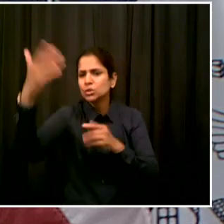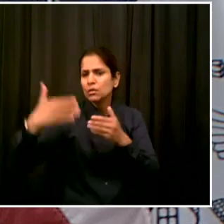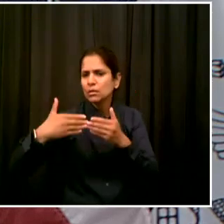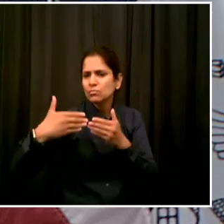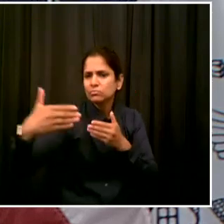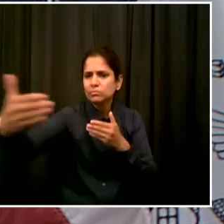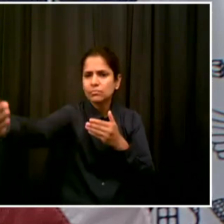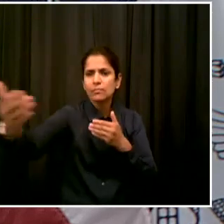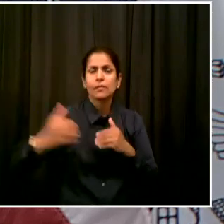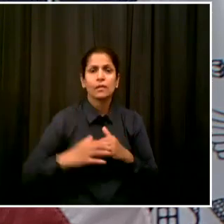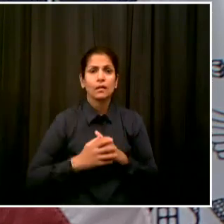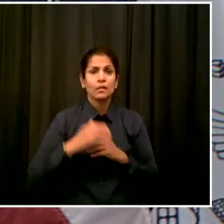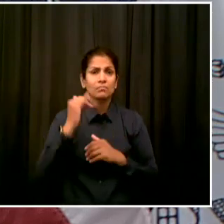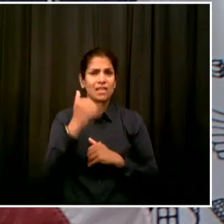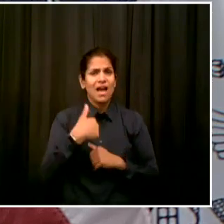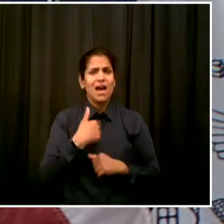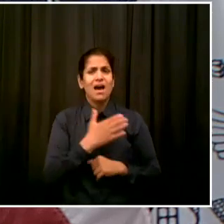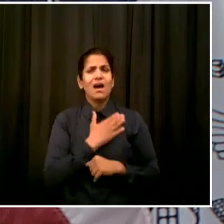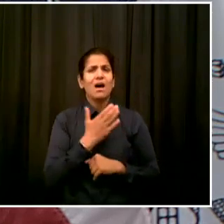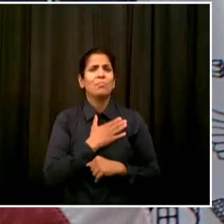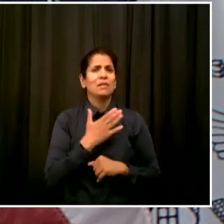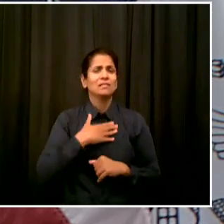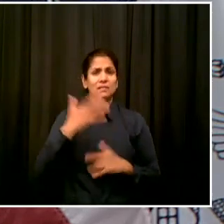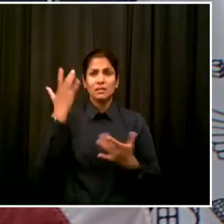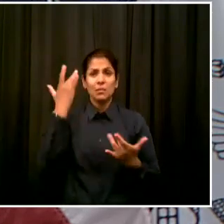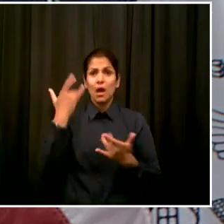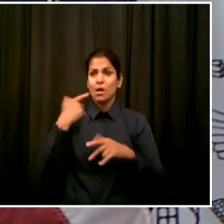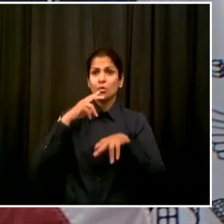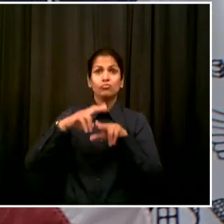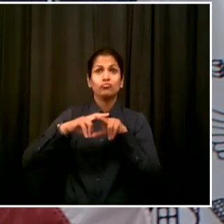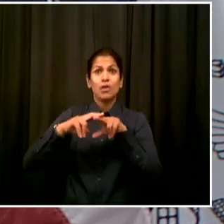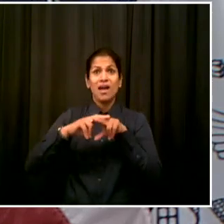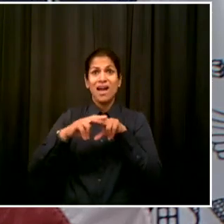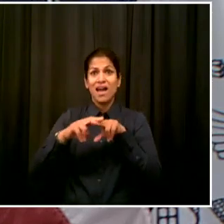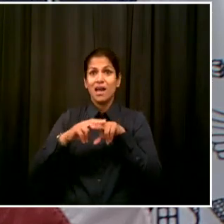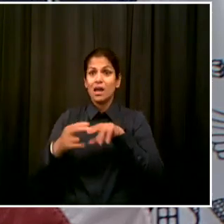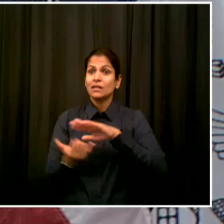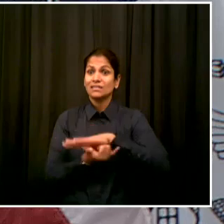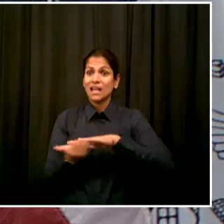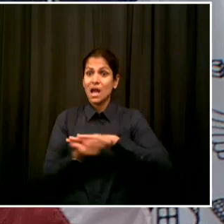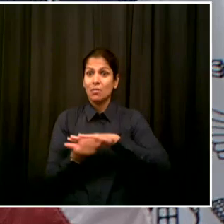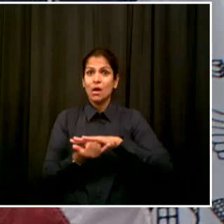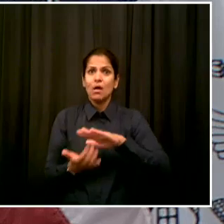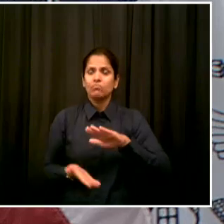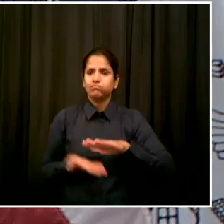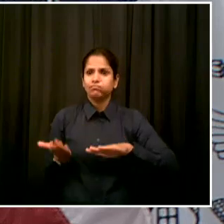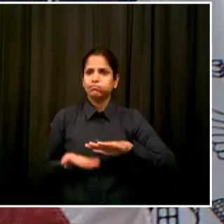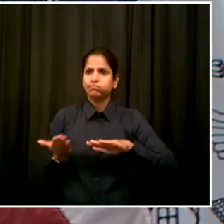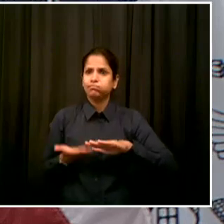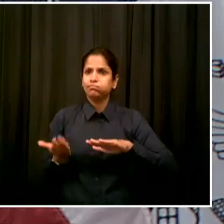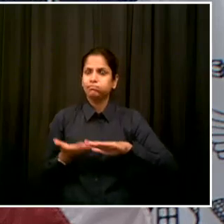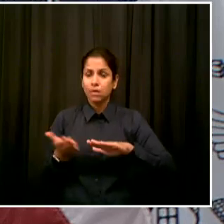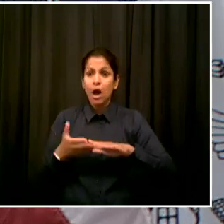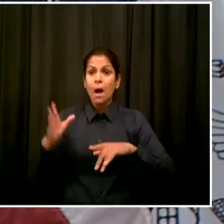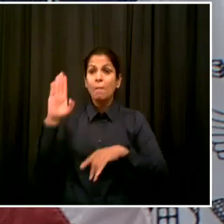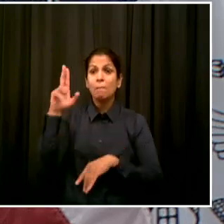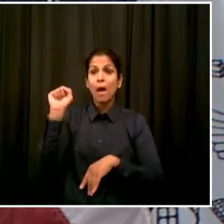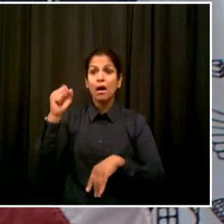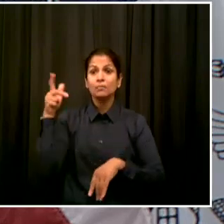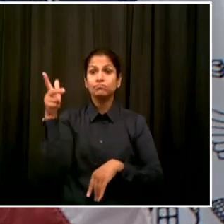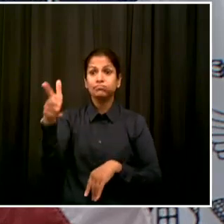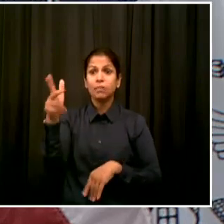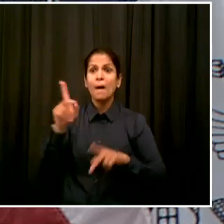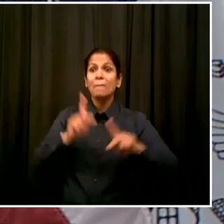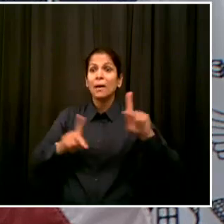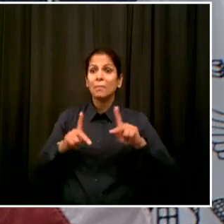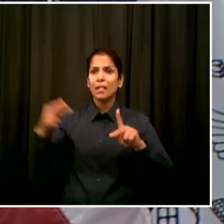now faster than cars coming into Manhattan. That's a really good thing. But what we are learning from the open streets and the